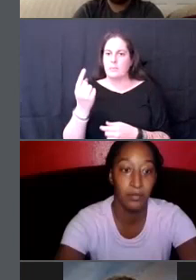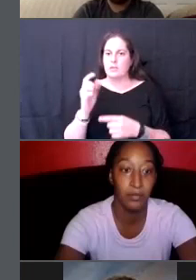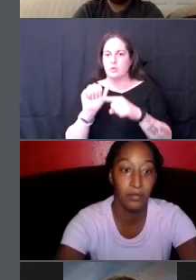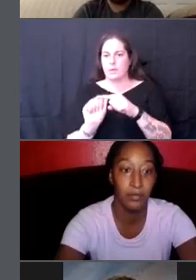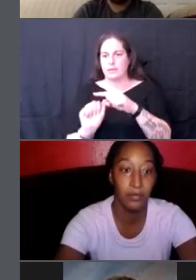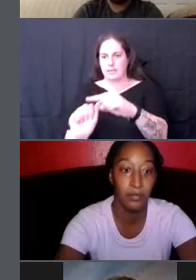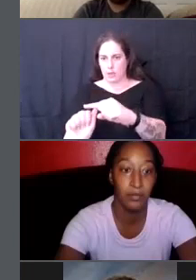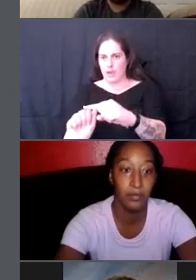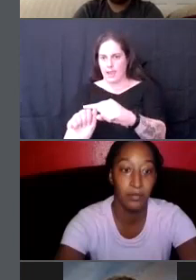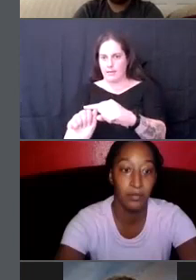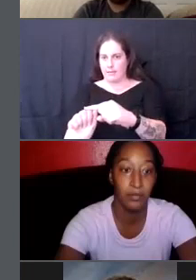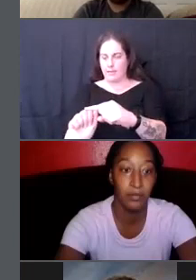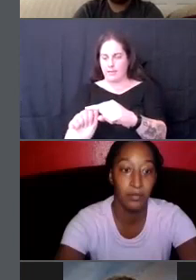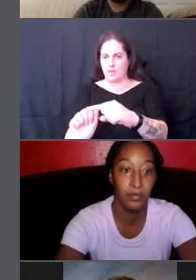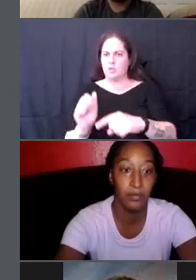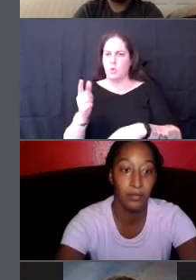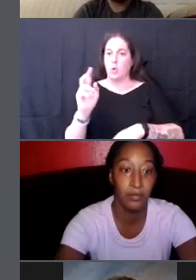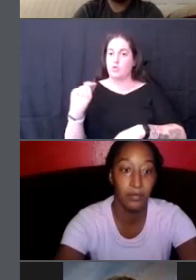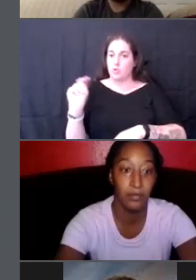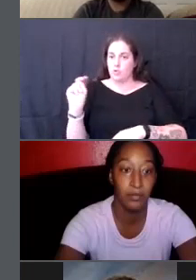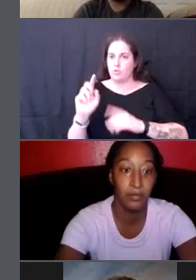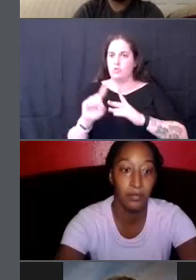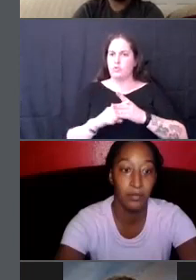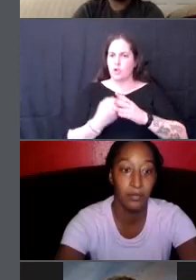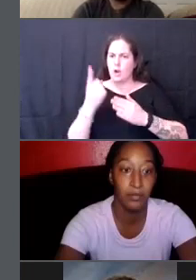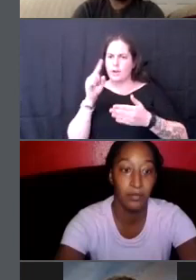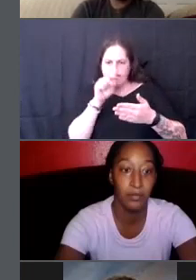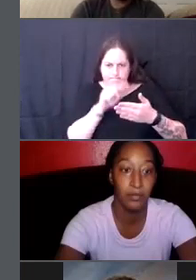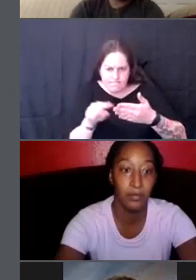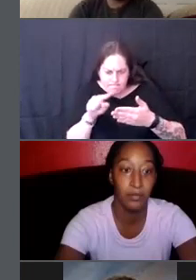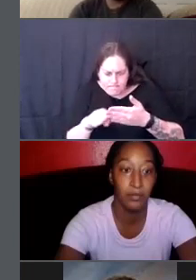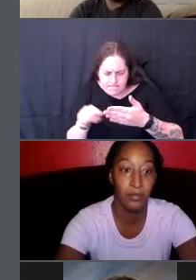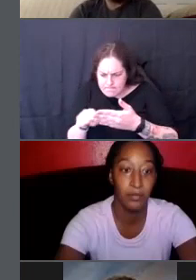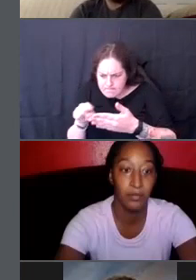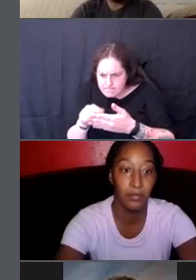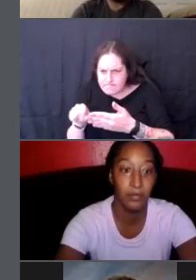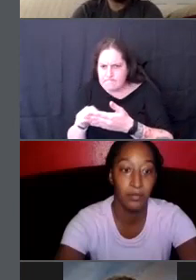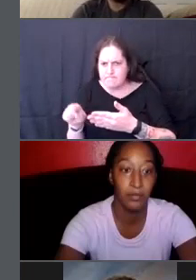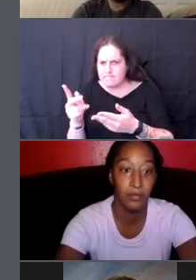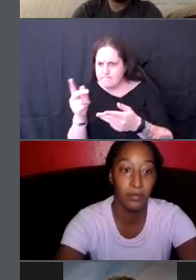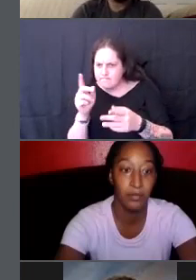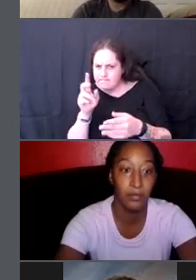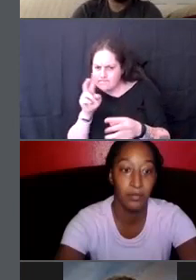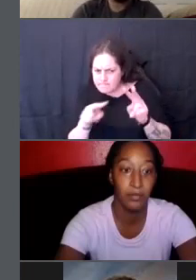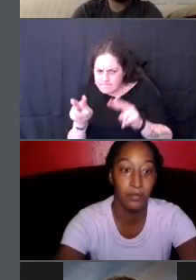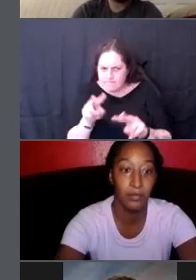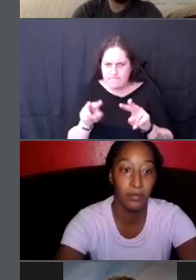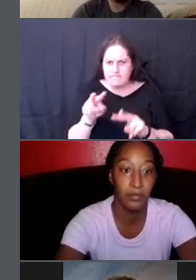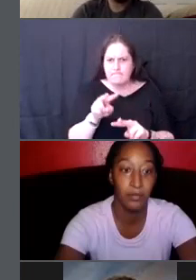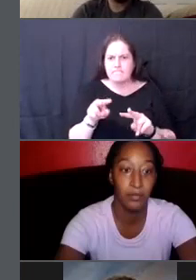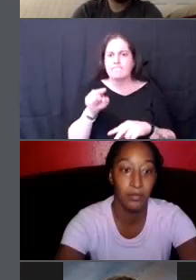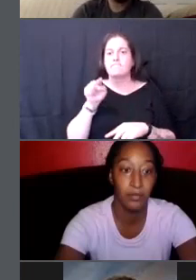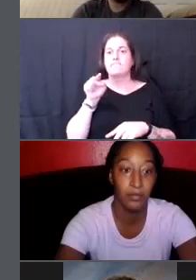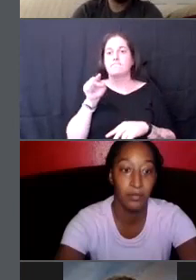And so he begins an investigation. And what he finds out is that there's